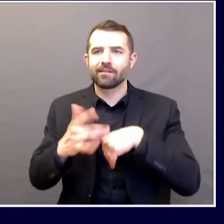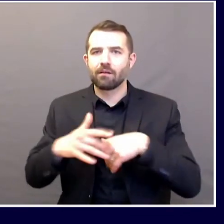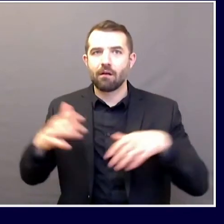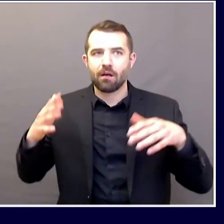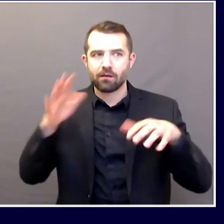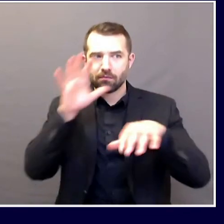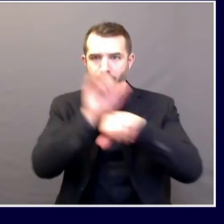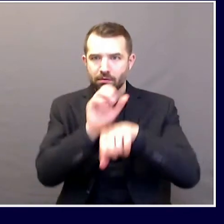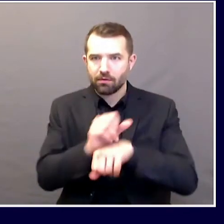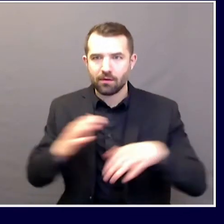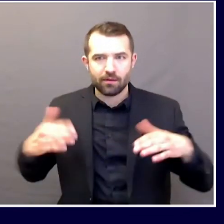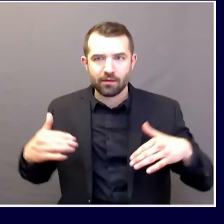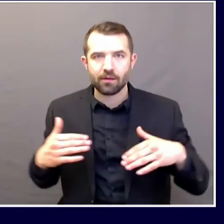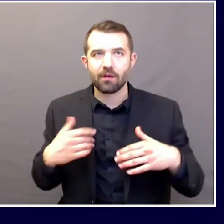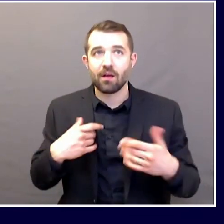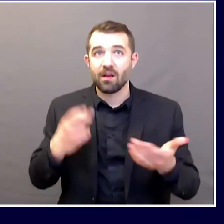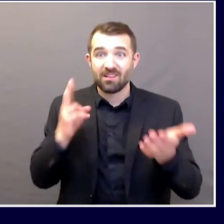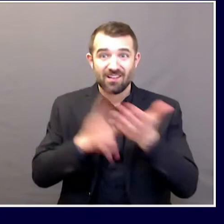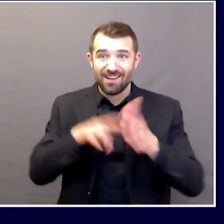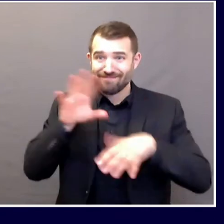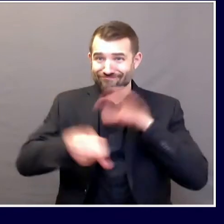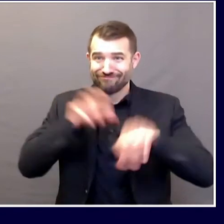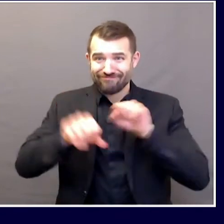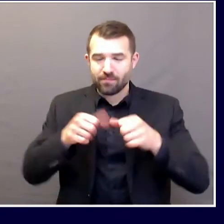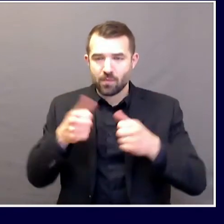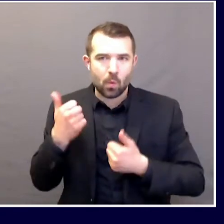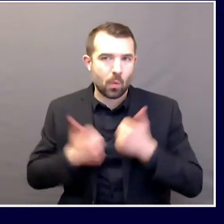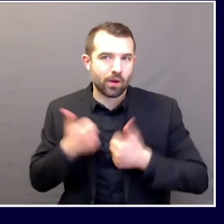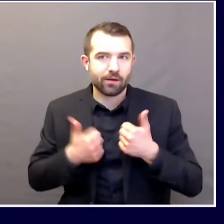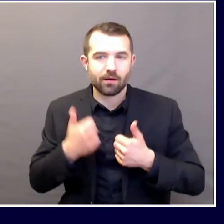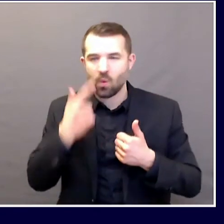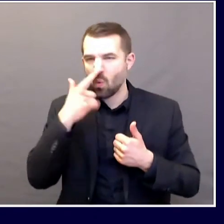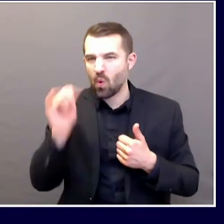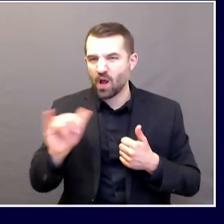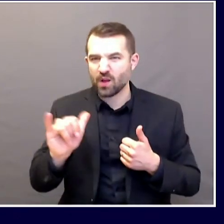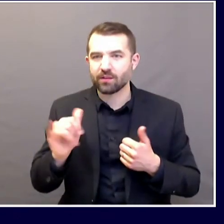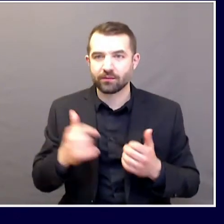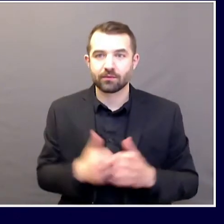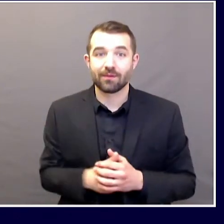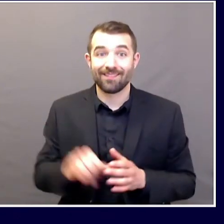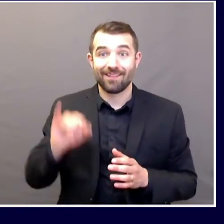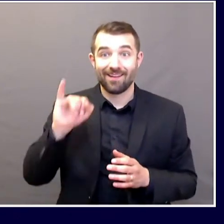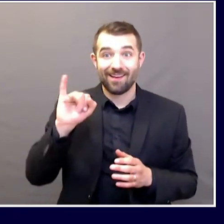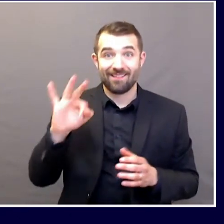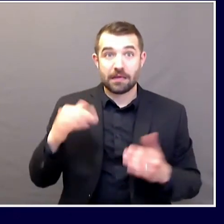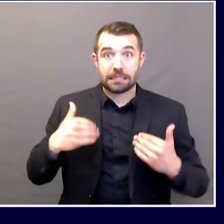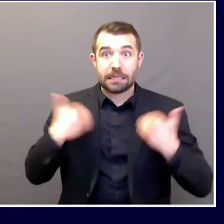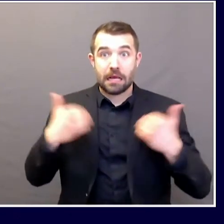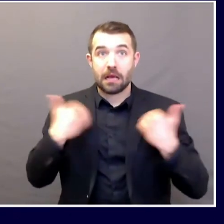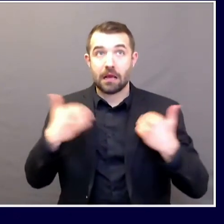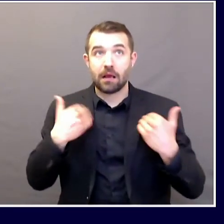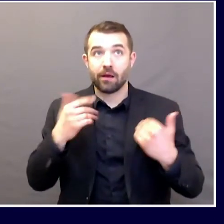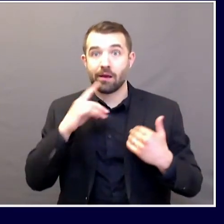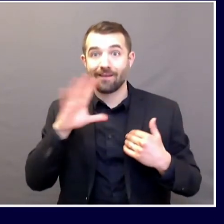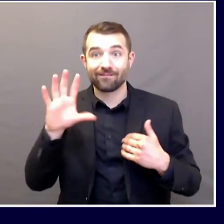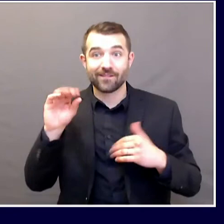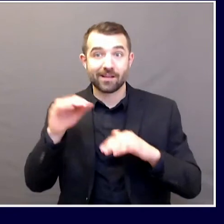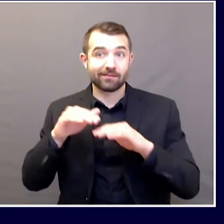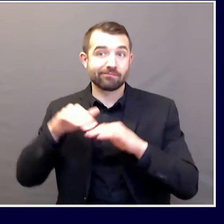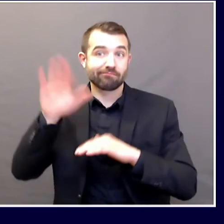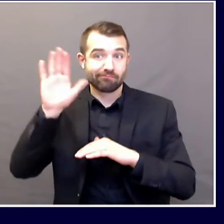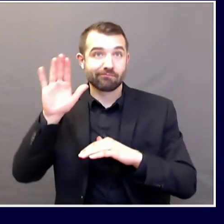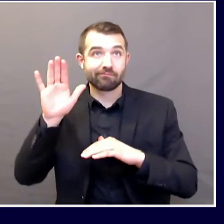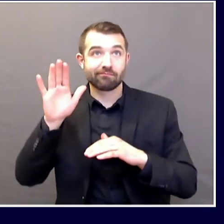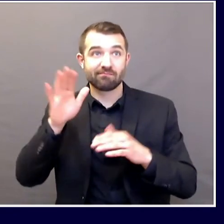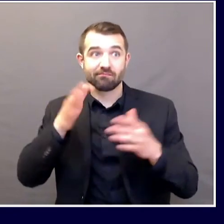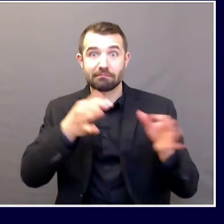another tier, that would overwhelm them and potentially crowd out others who are in their 60s and 70s. That's the balance that we're trying to